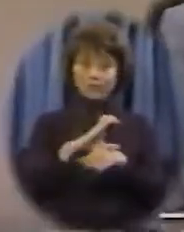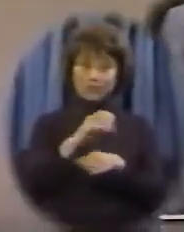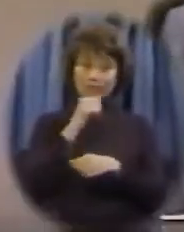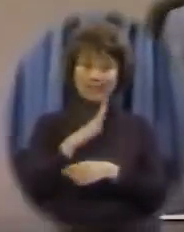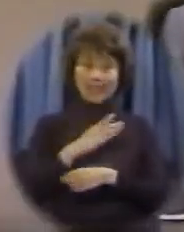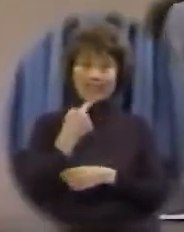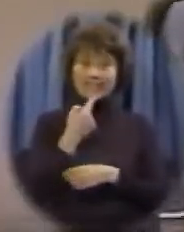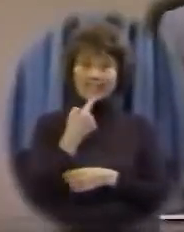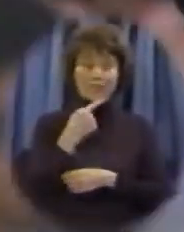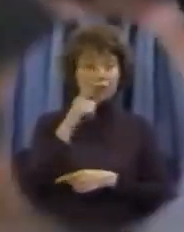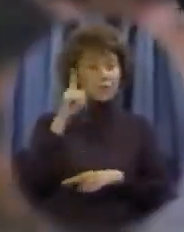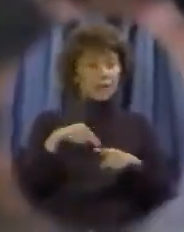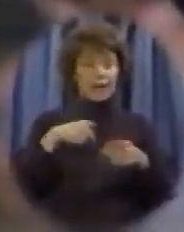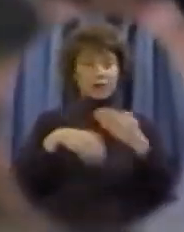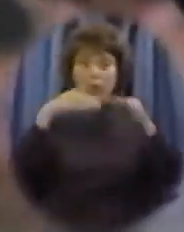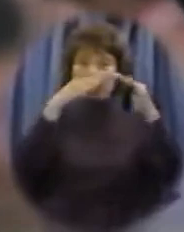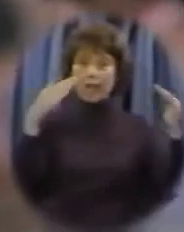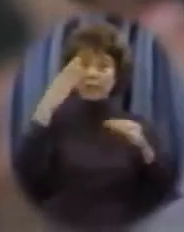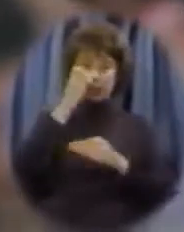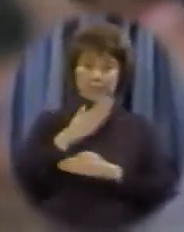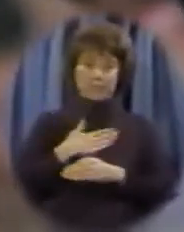them. I've got the door.